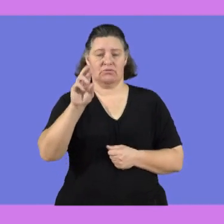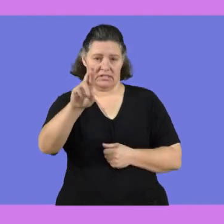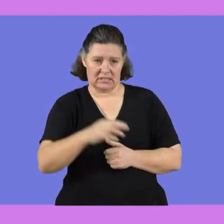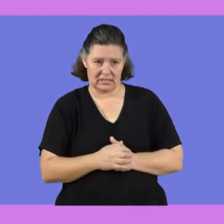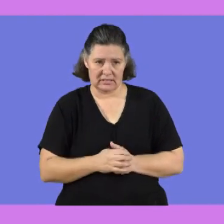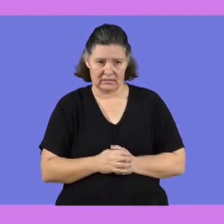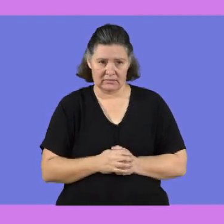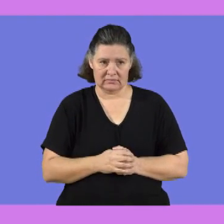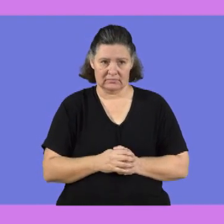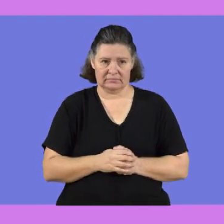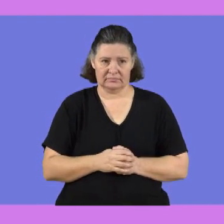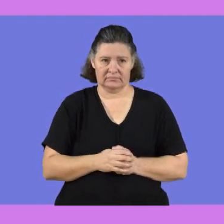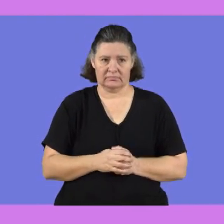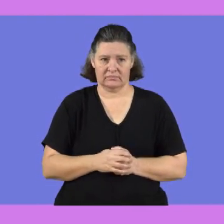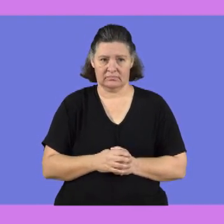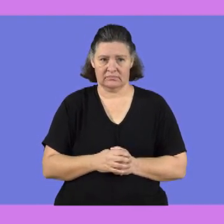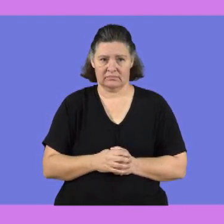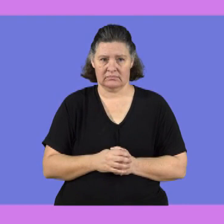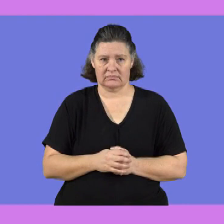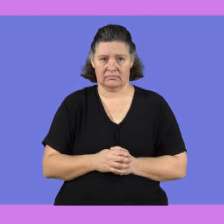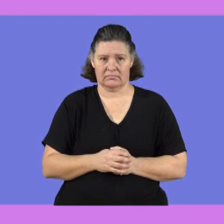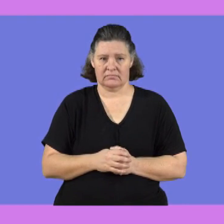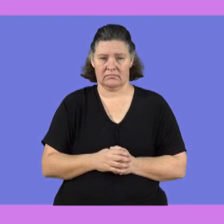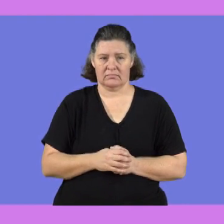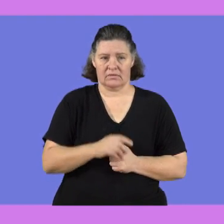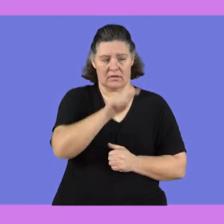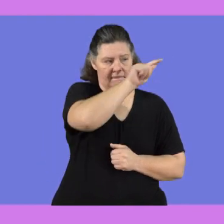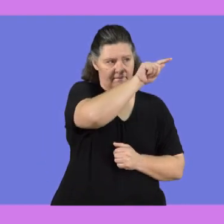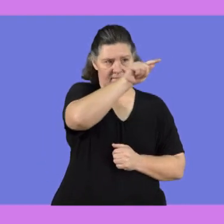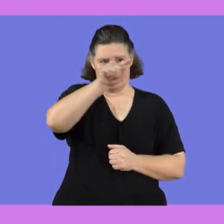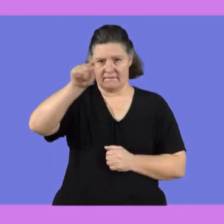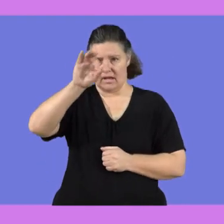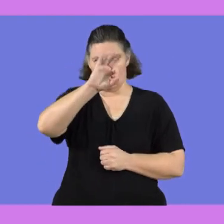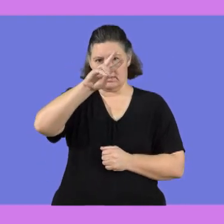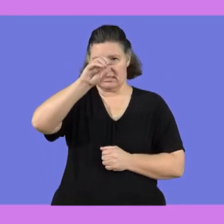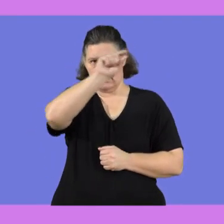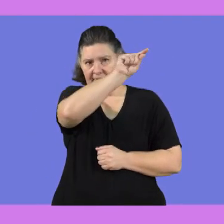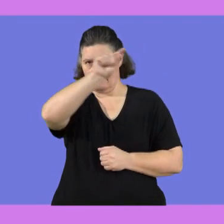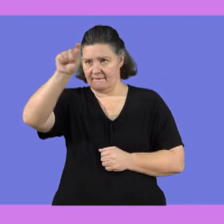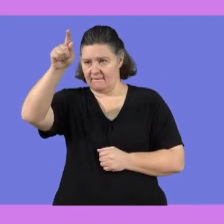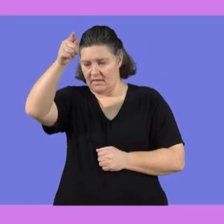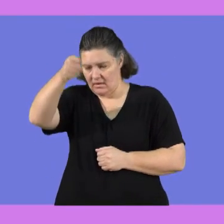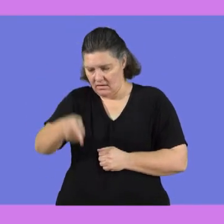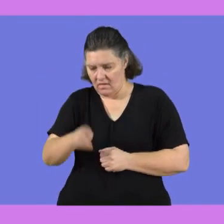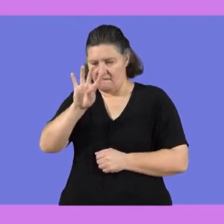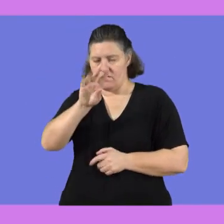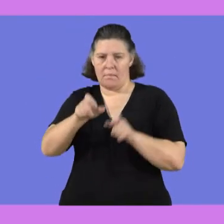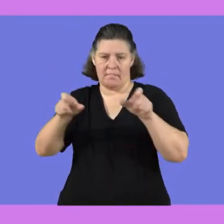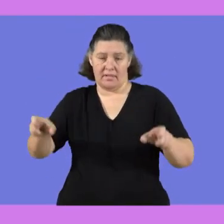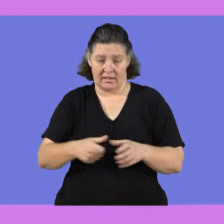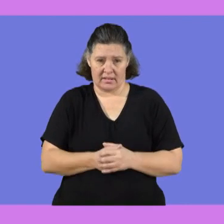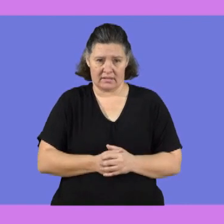having 320. This is 300, 310, and 320.